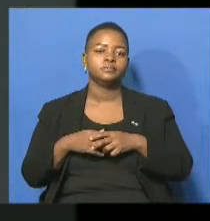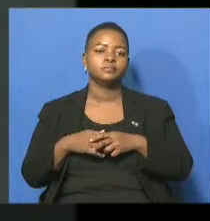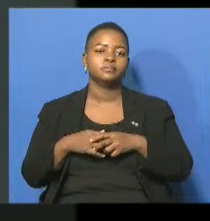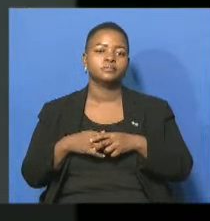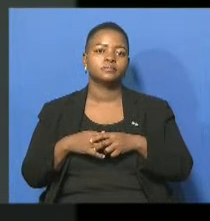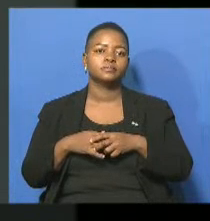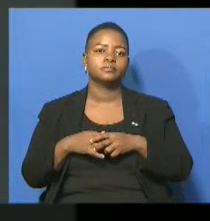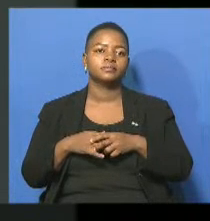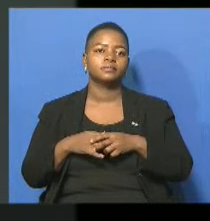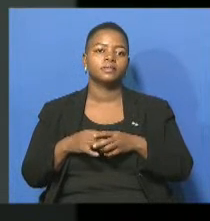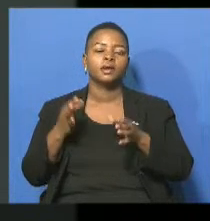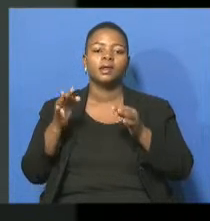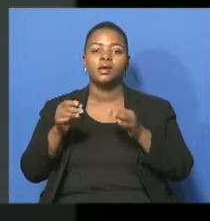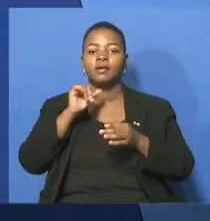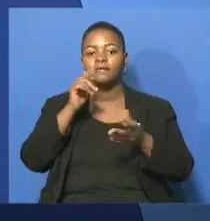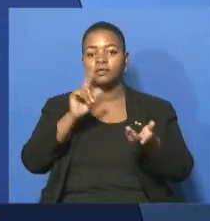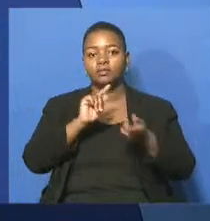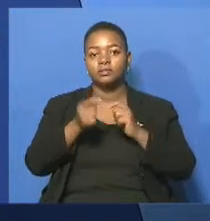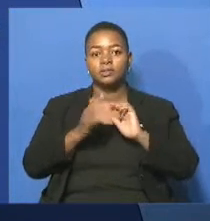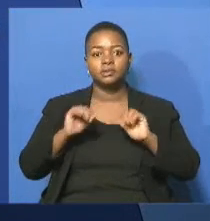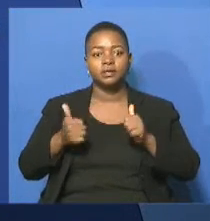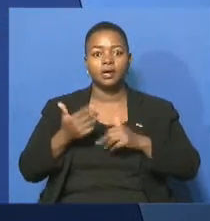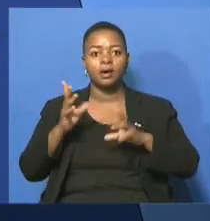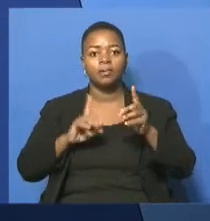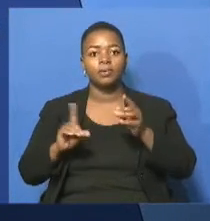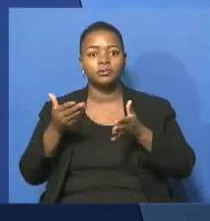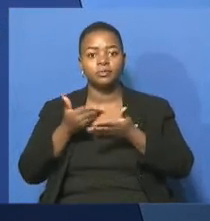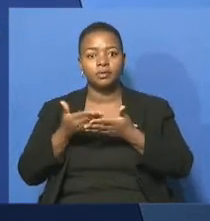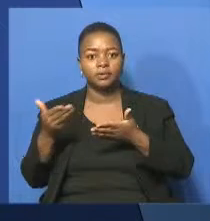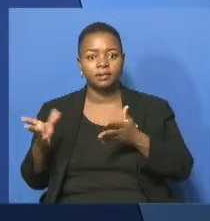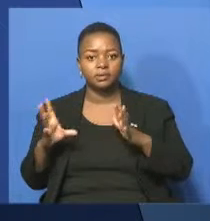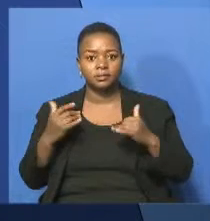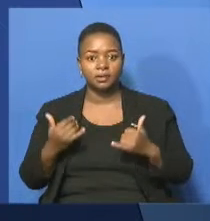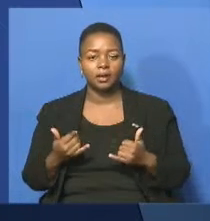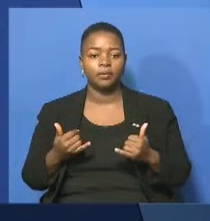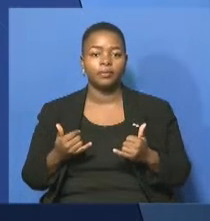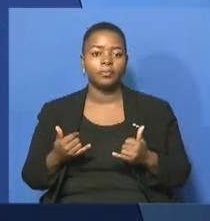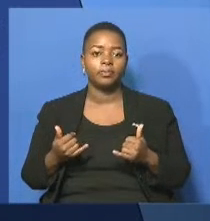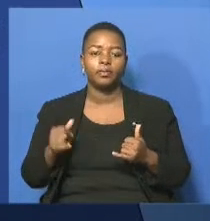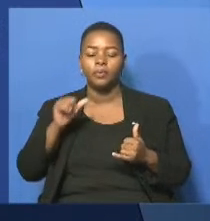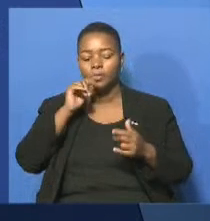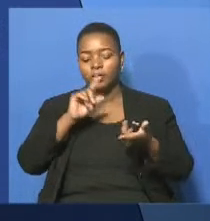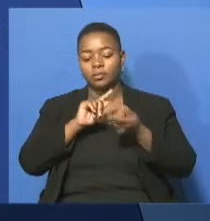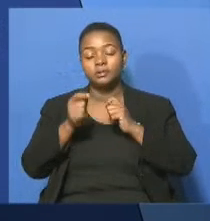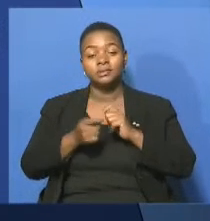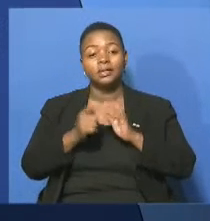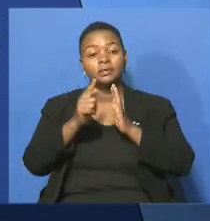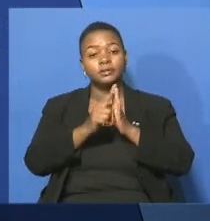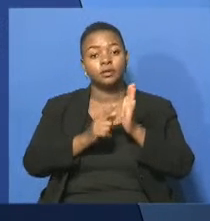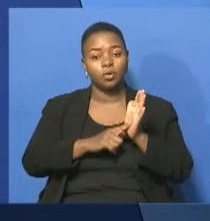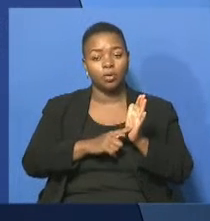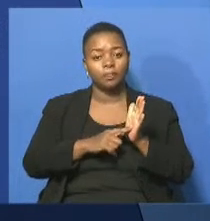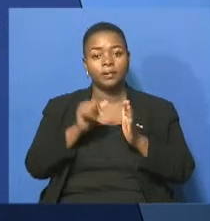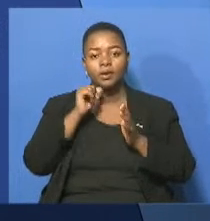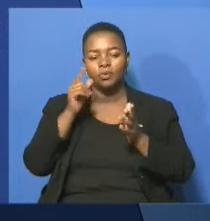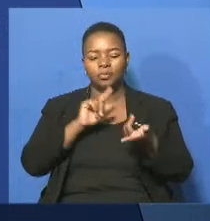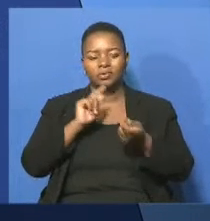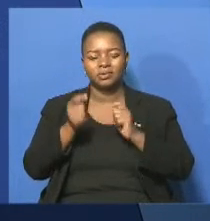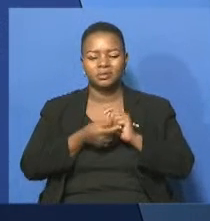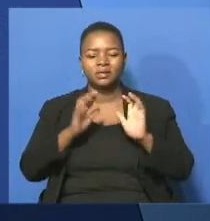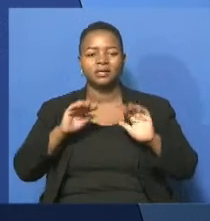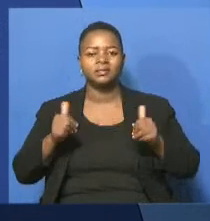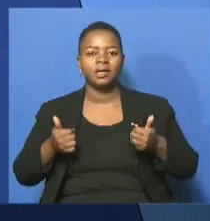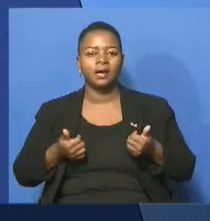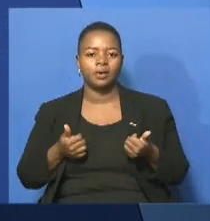Because if you don't change the way we are doing things, if we don't change our laws, we don't change the way that we are